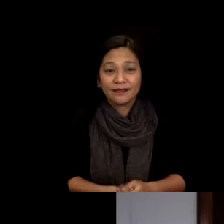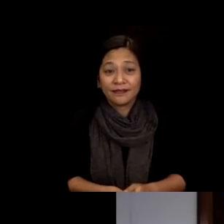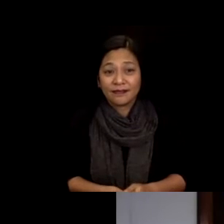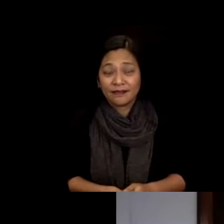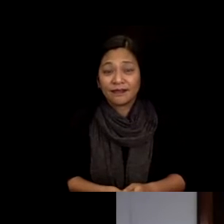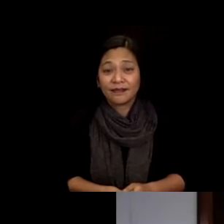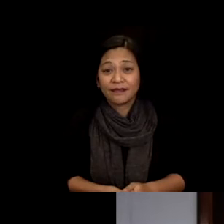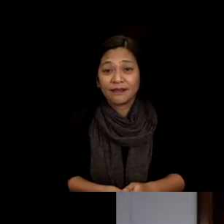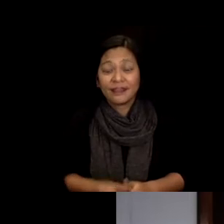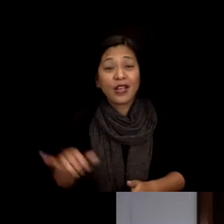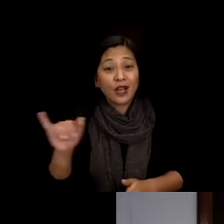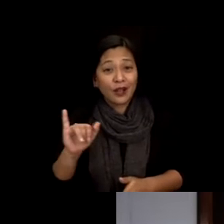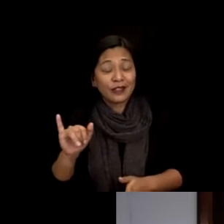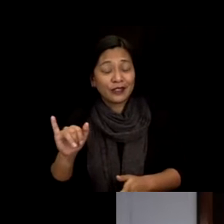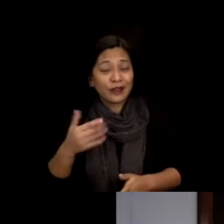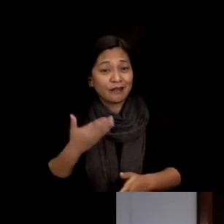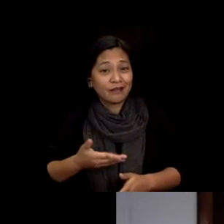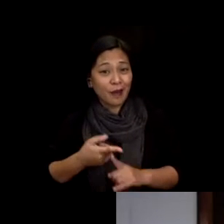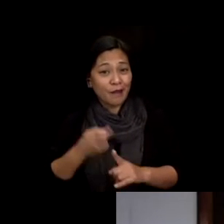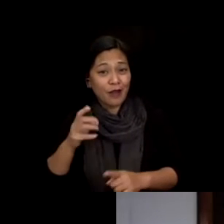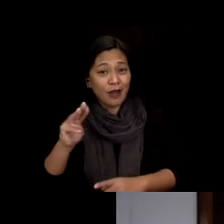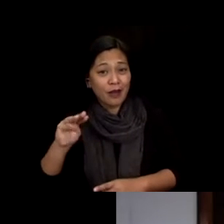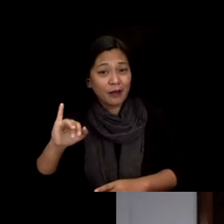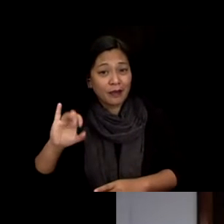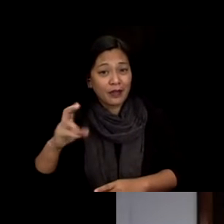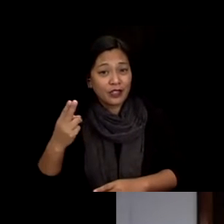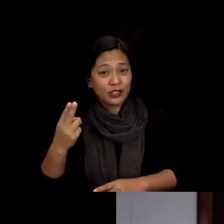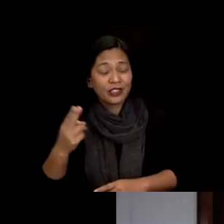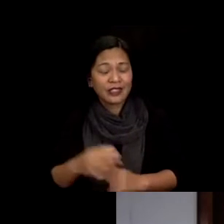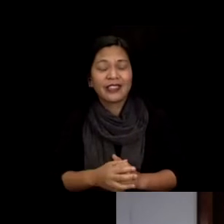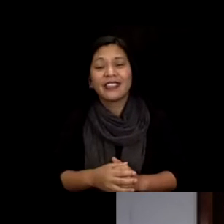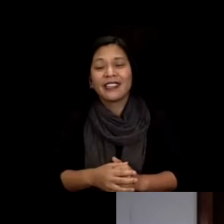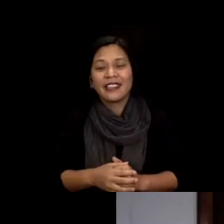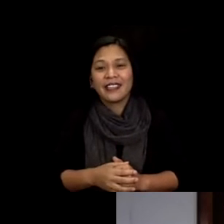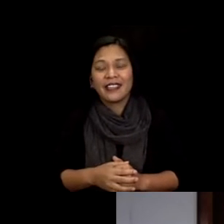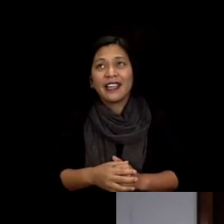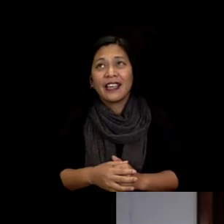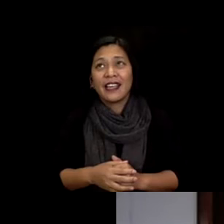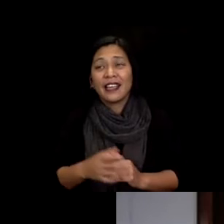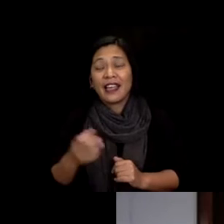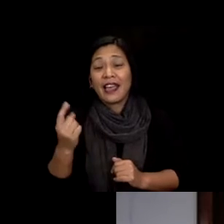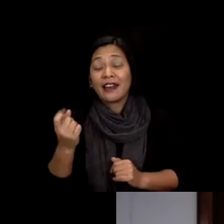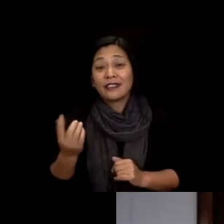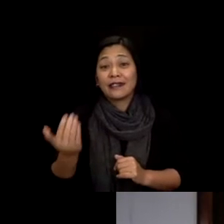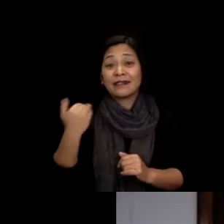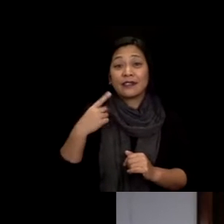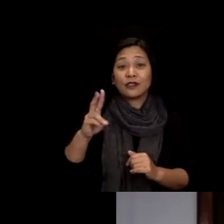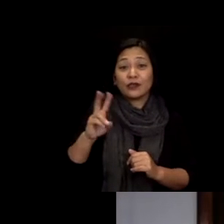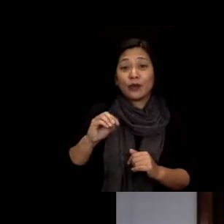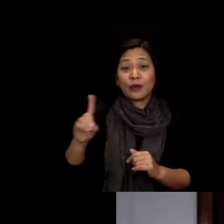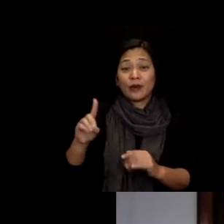also from Michigan, which is interesting. And I moved to Toronto in 2001 and I started volunteering at the